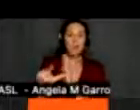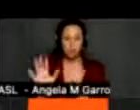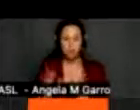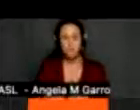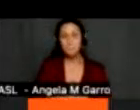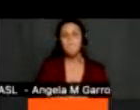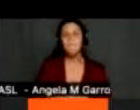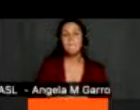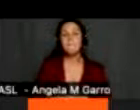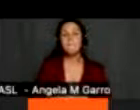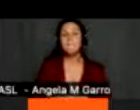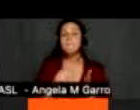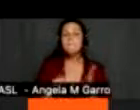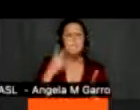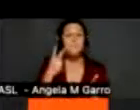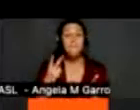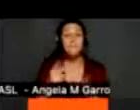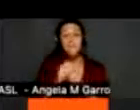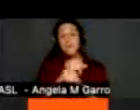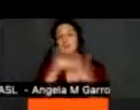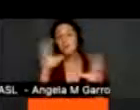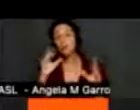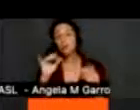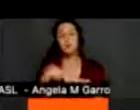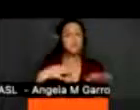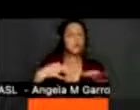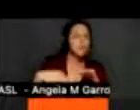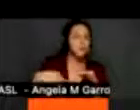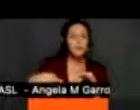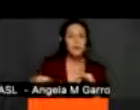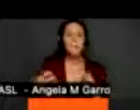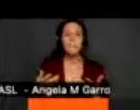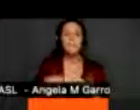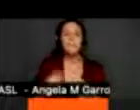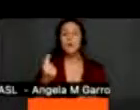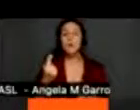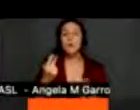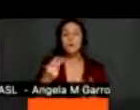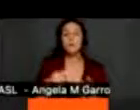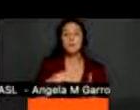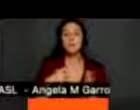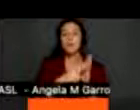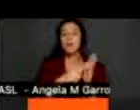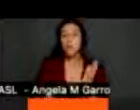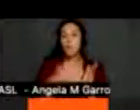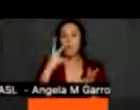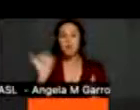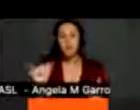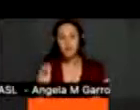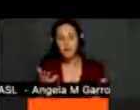What you'll see here is a visual that describes what the enrollment will look like